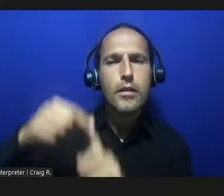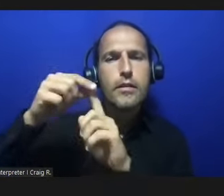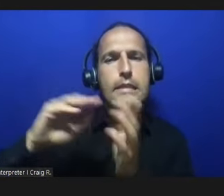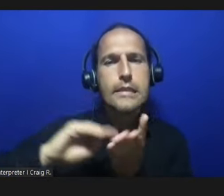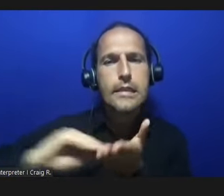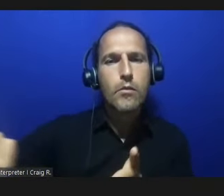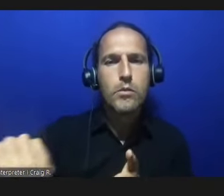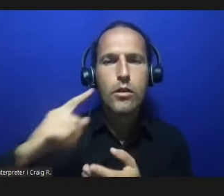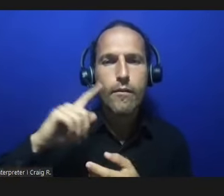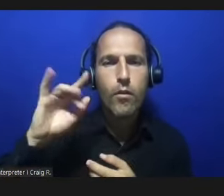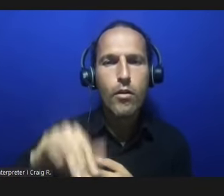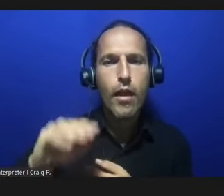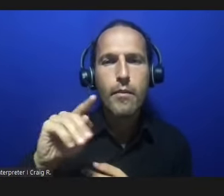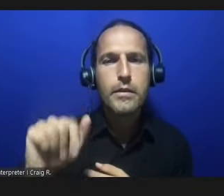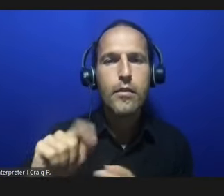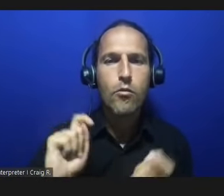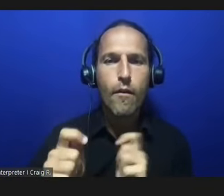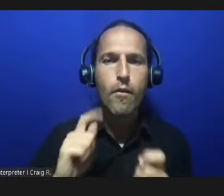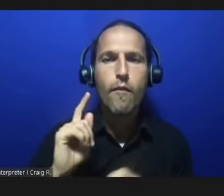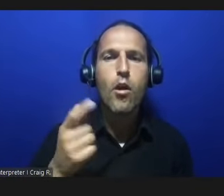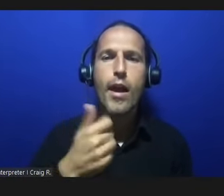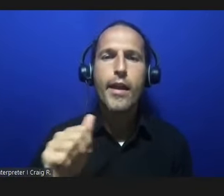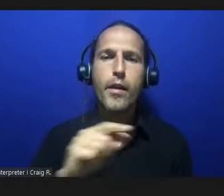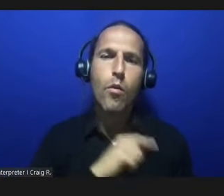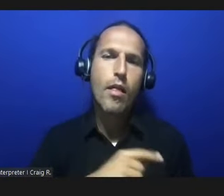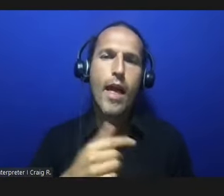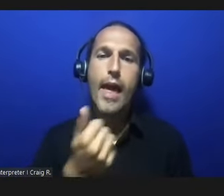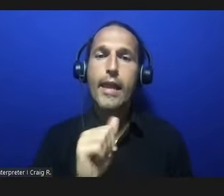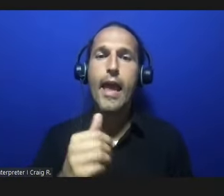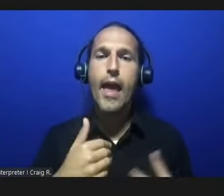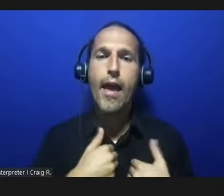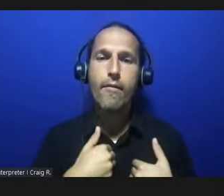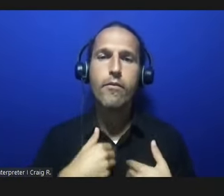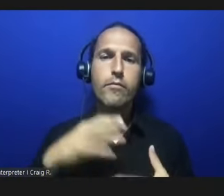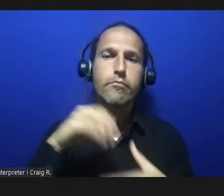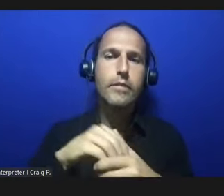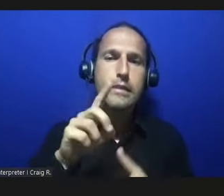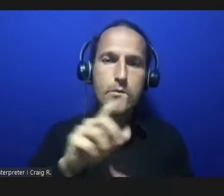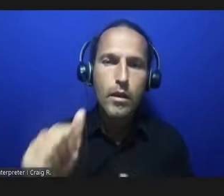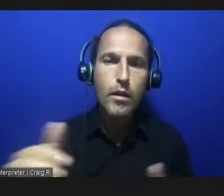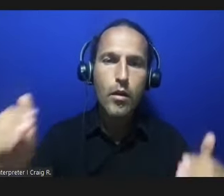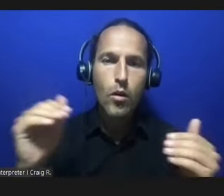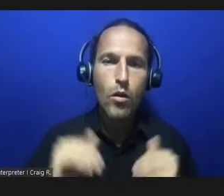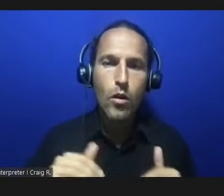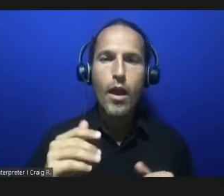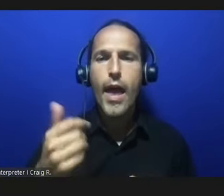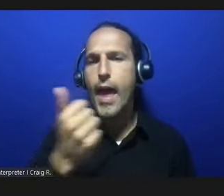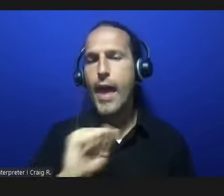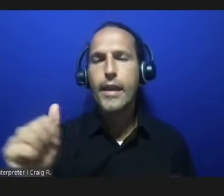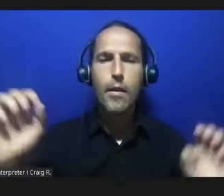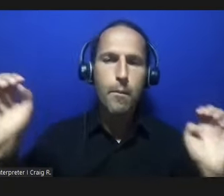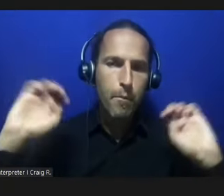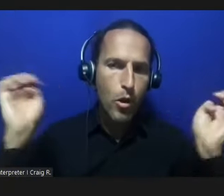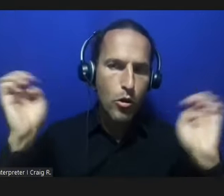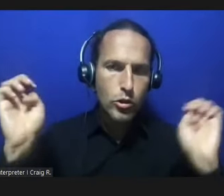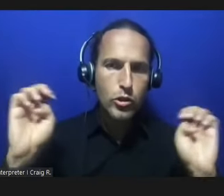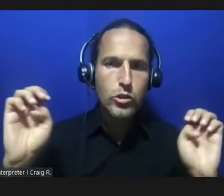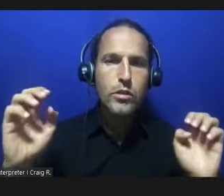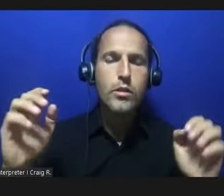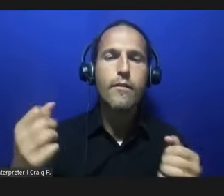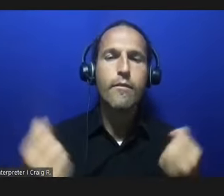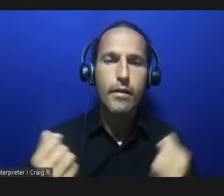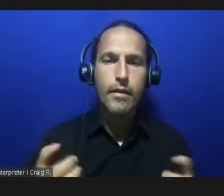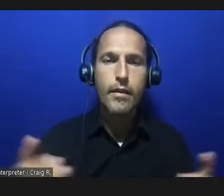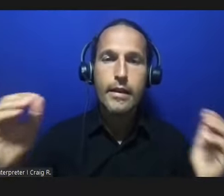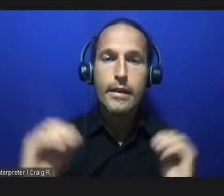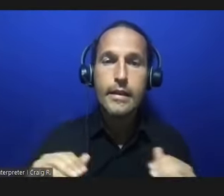Traffic Mobility Act for qualifying vehicles transporting persons with disabilities, qualifying authorized emergency vehicles. Central